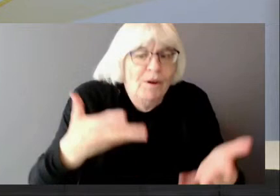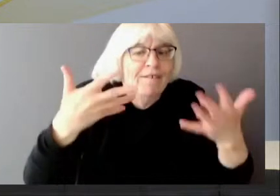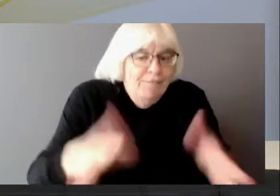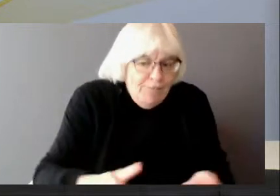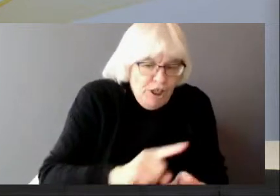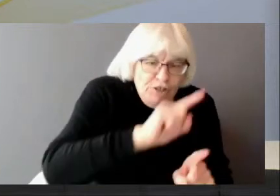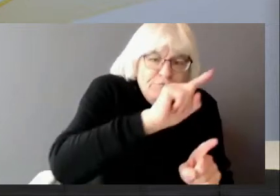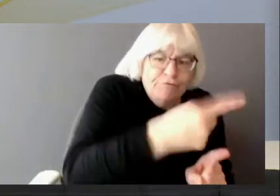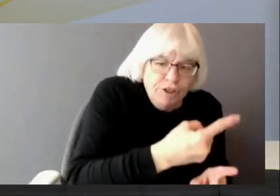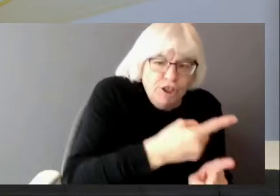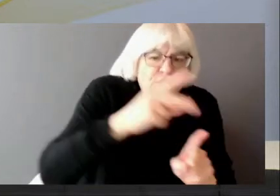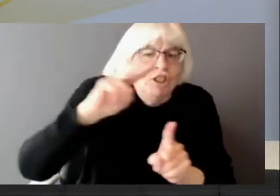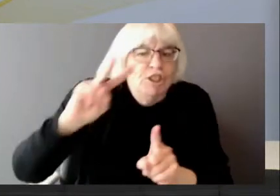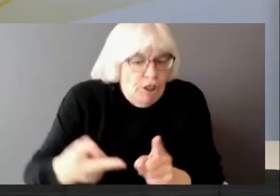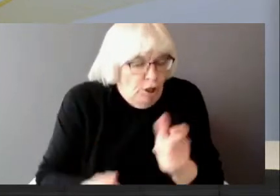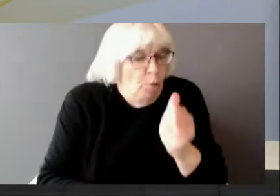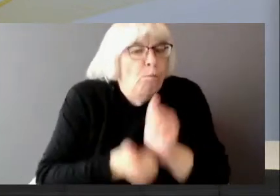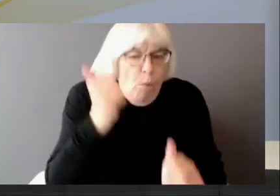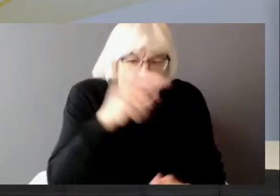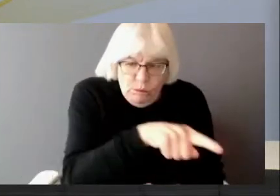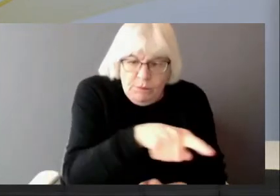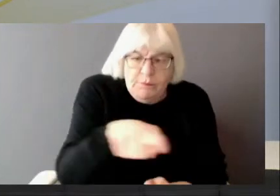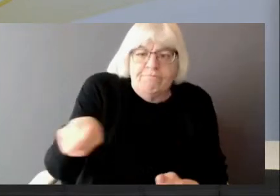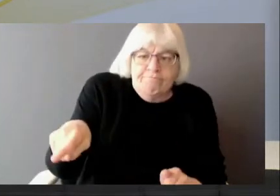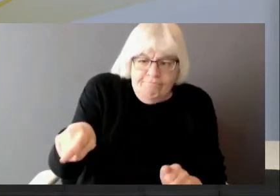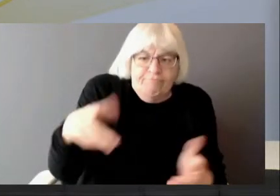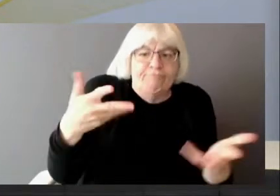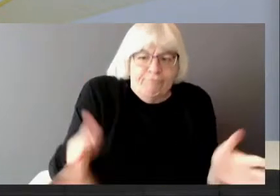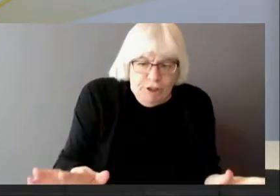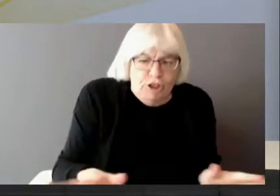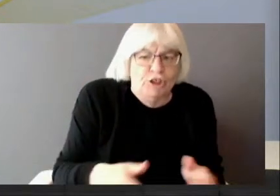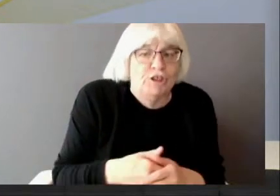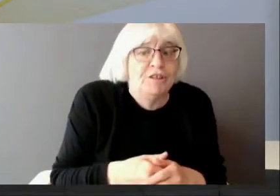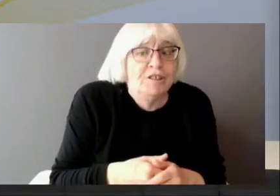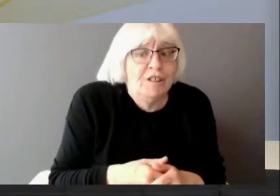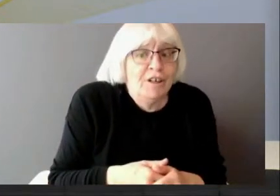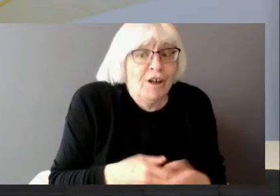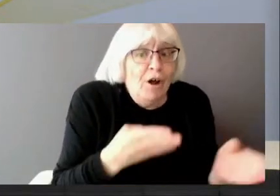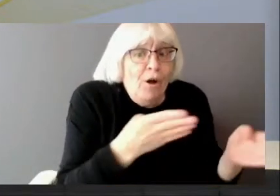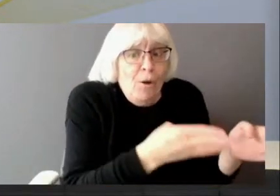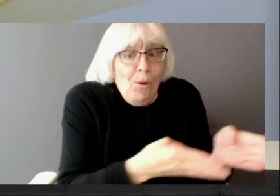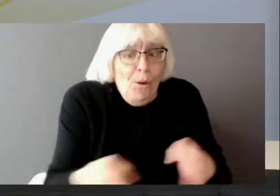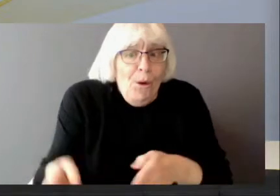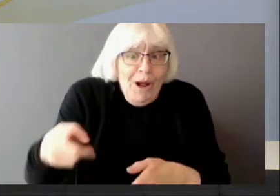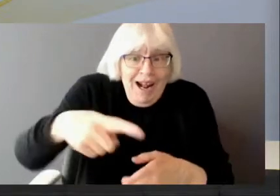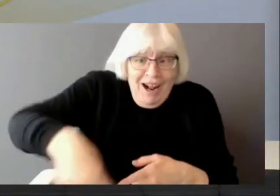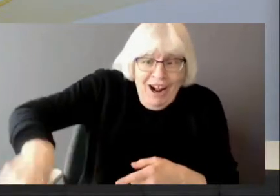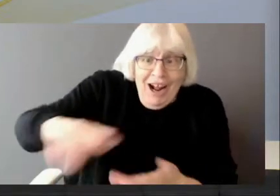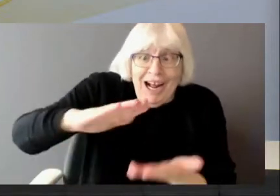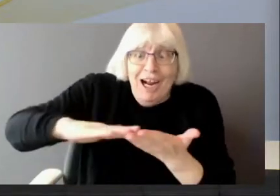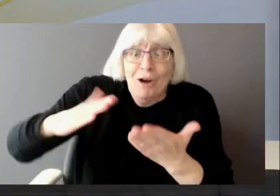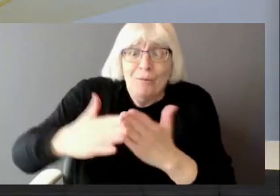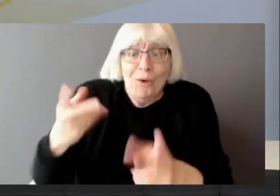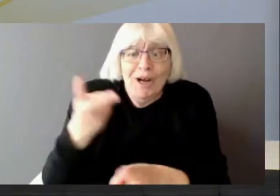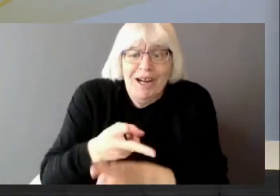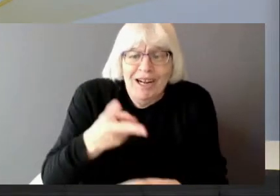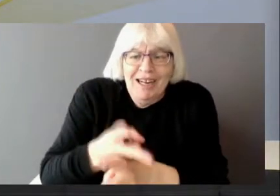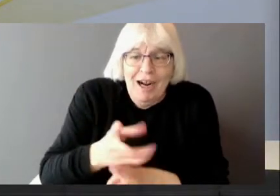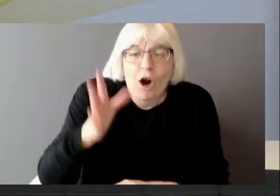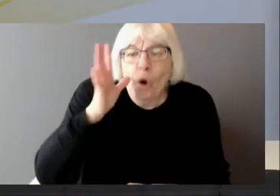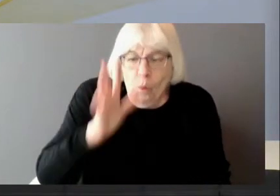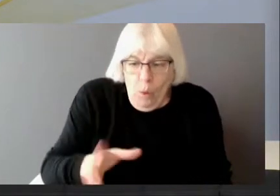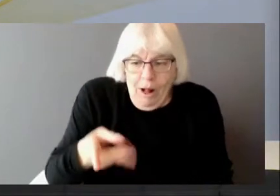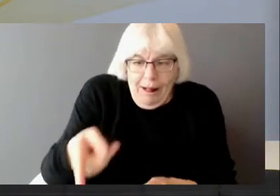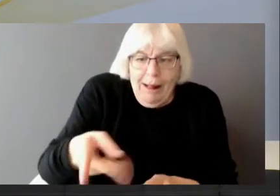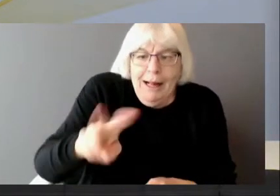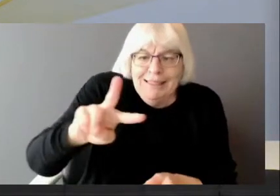and we will be moving to finish community care second doses as well this week. I